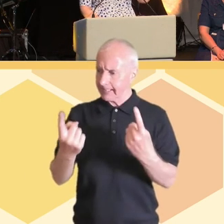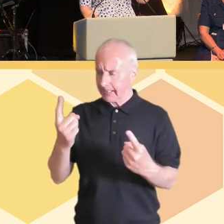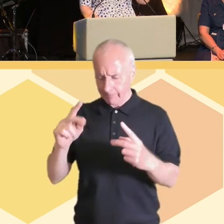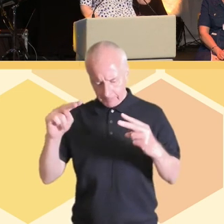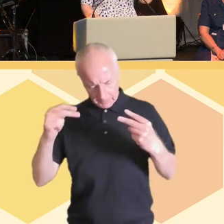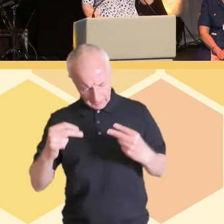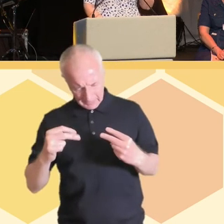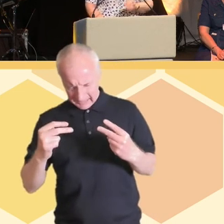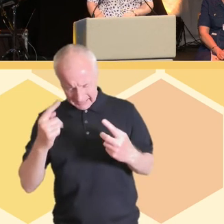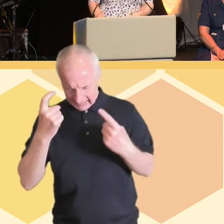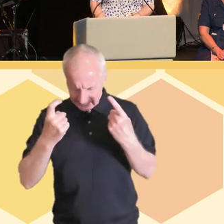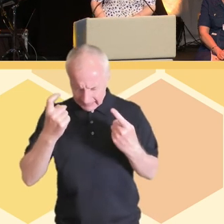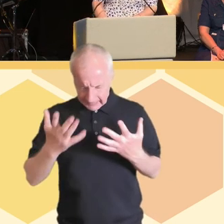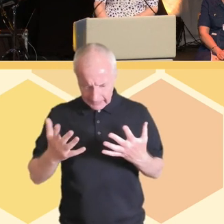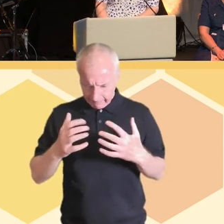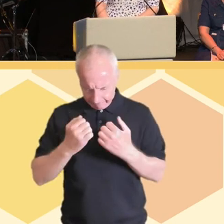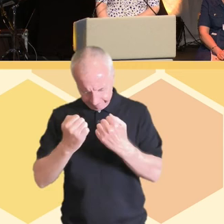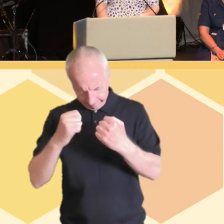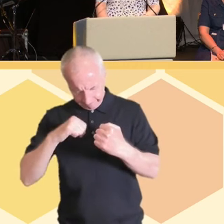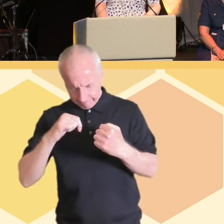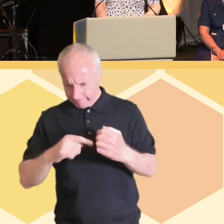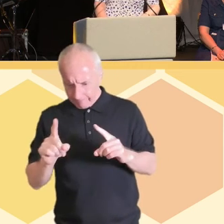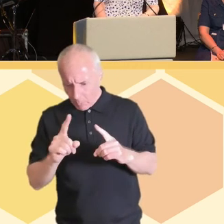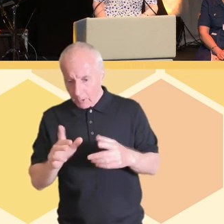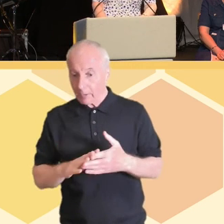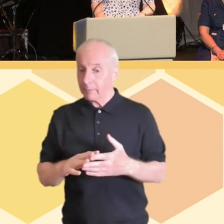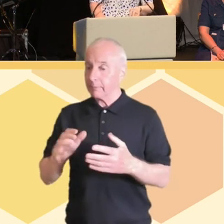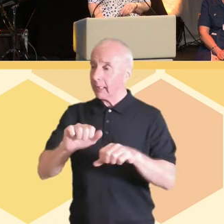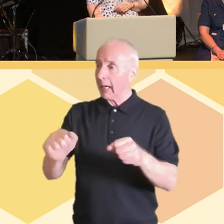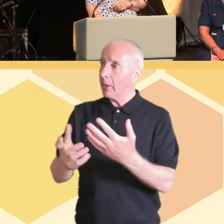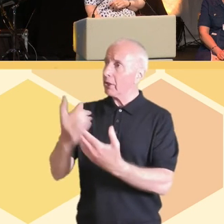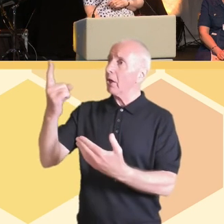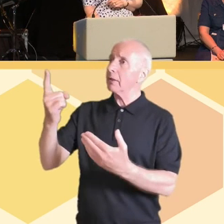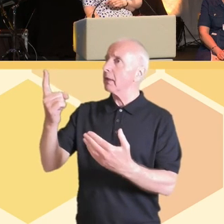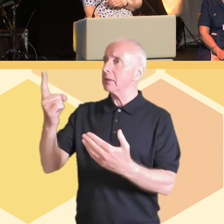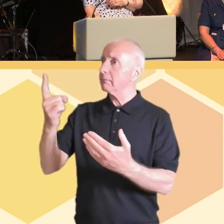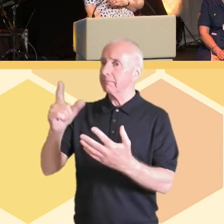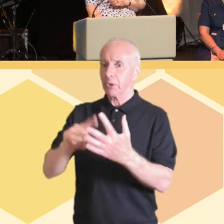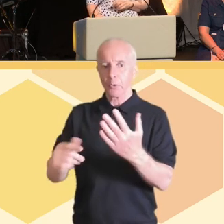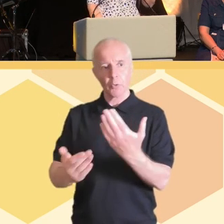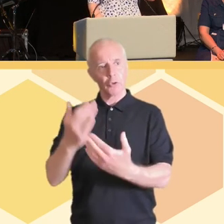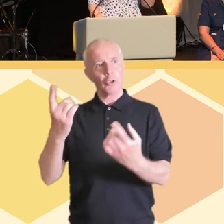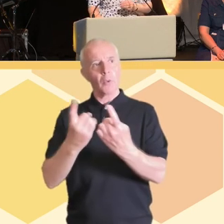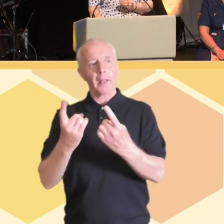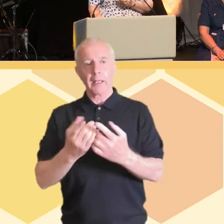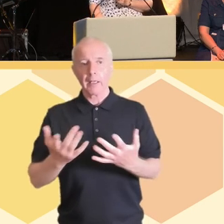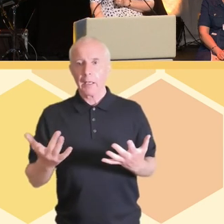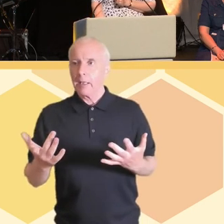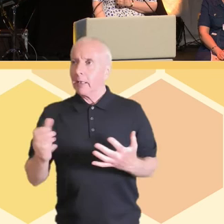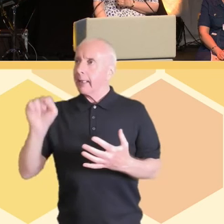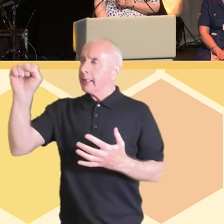God is a God who is doing a new thing. And so as he shows us his heart and his purposes for us